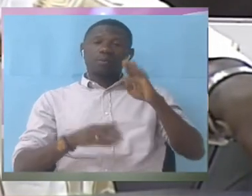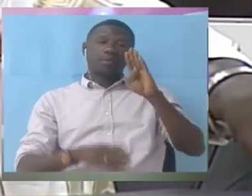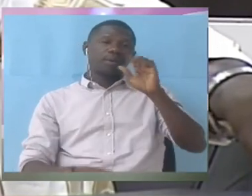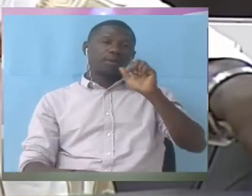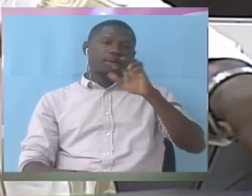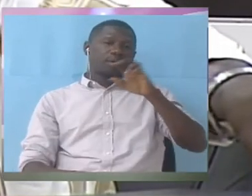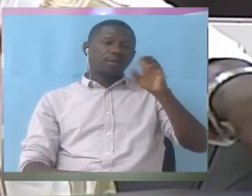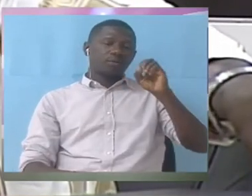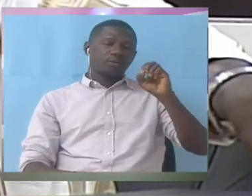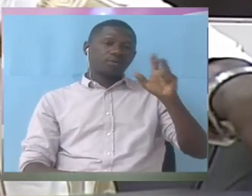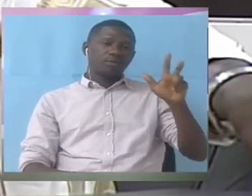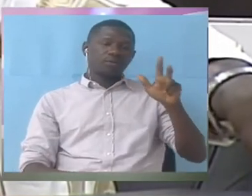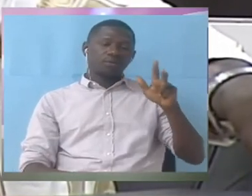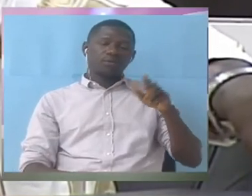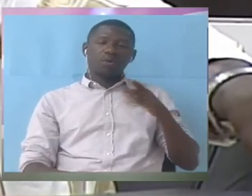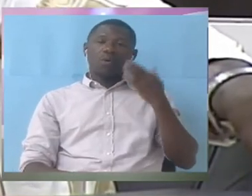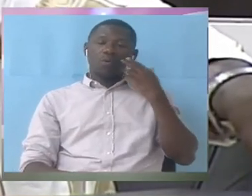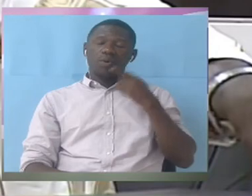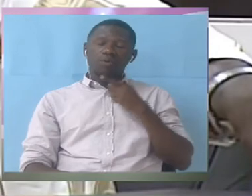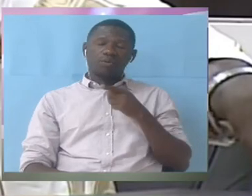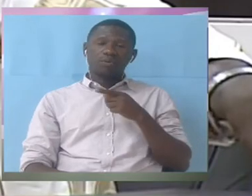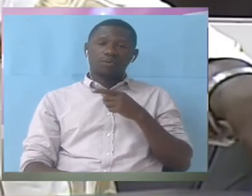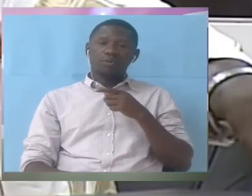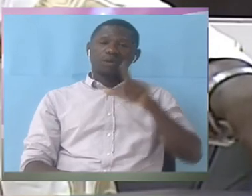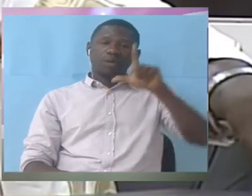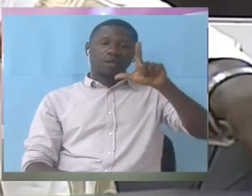When he was a lieutenant, we were majors.